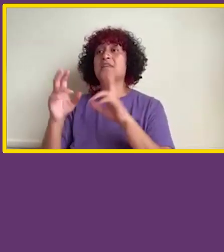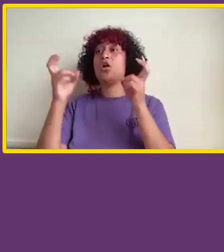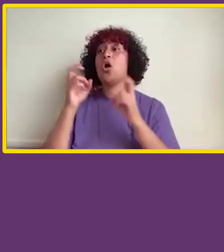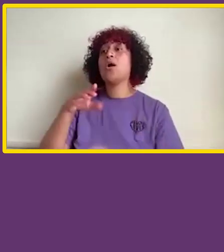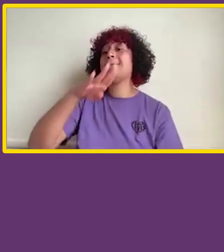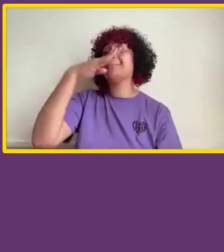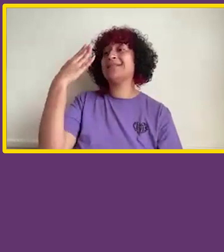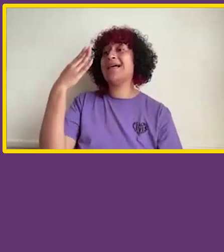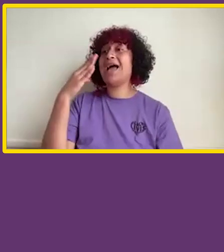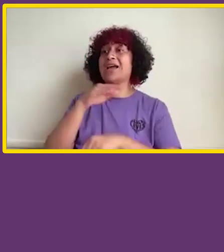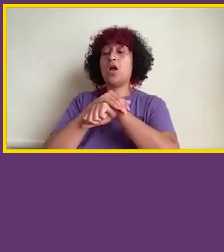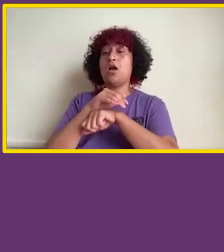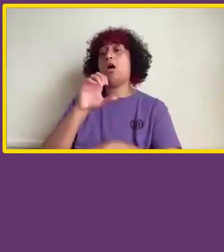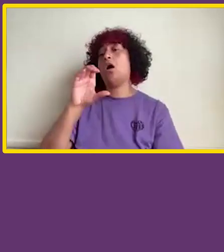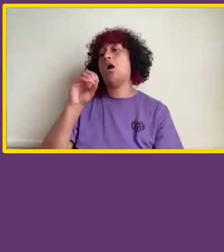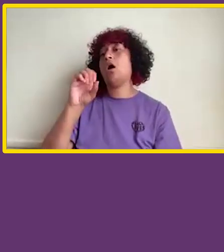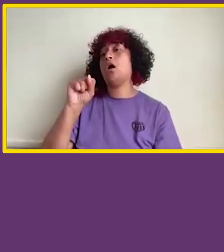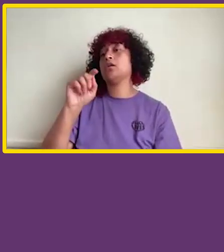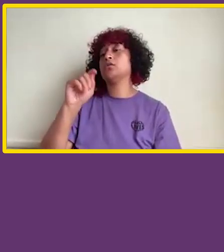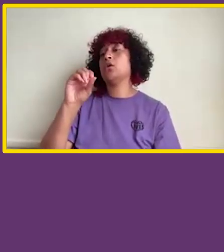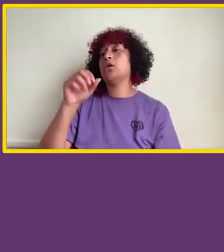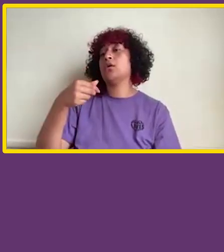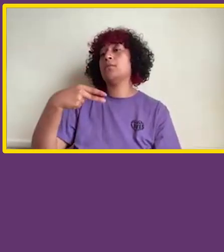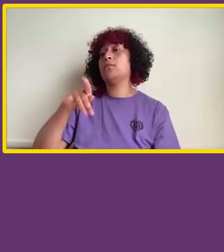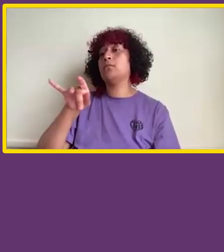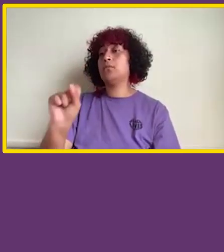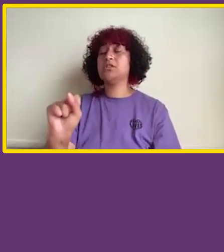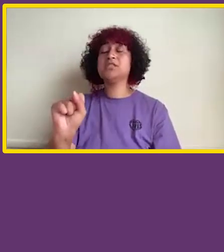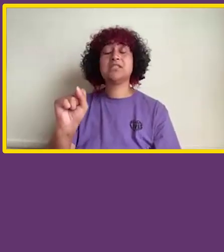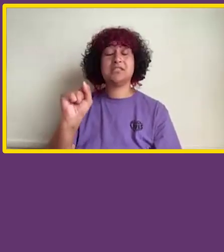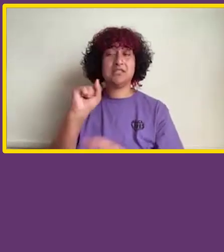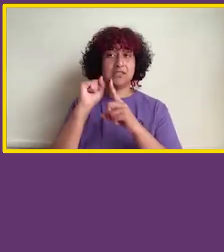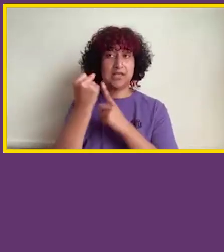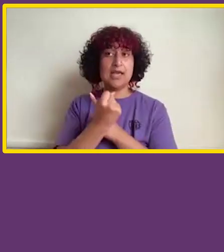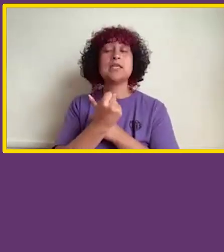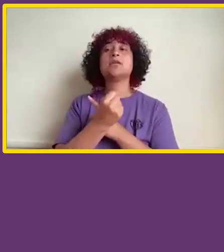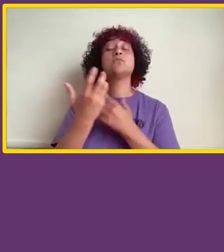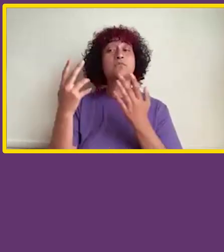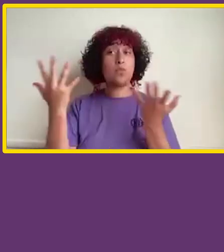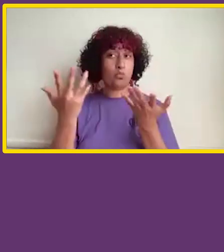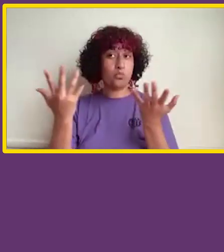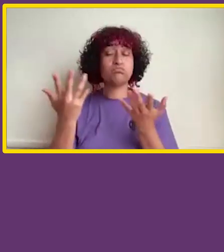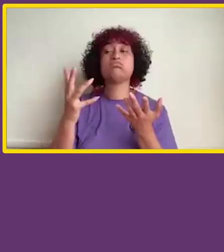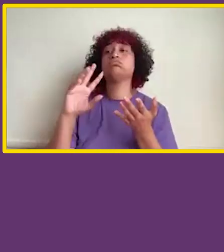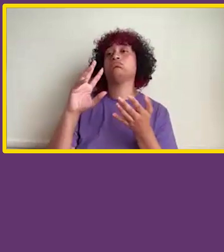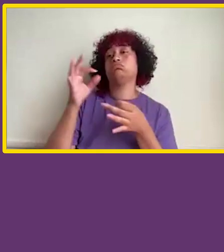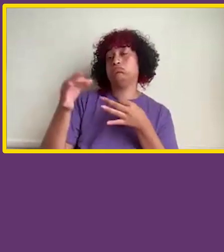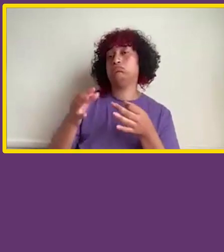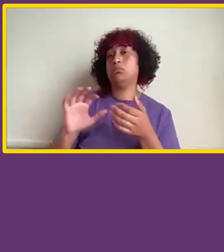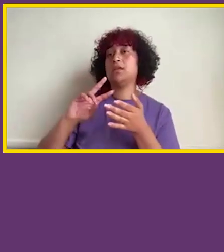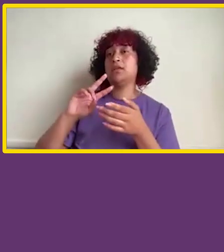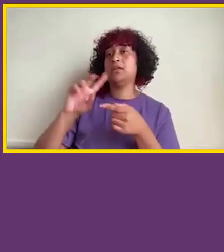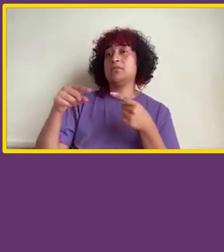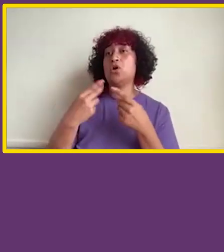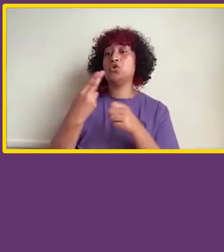people in the work of somatic abolitionism. What this is it's about using the body's own healing